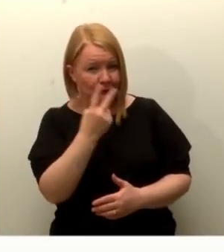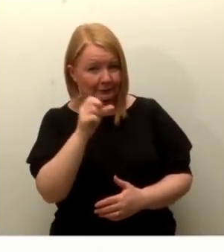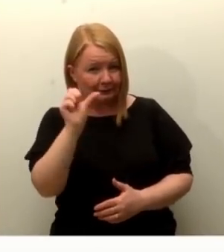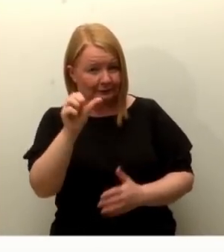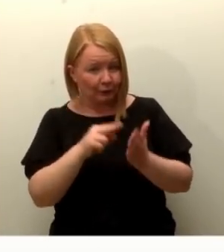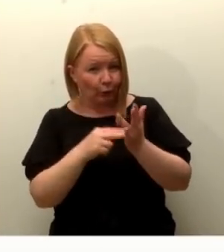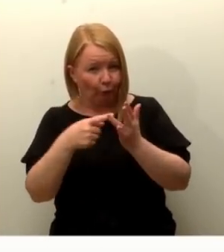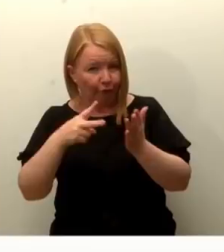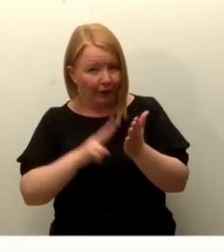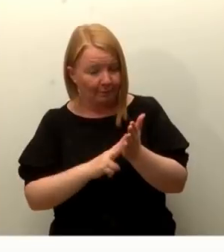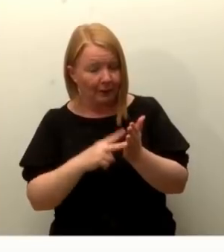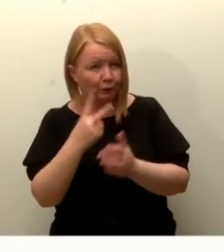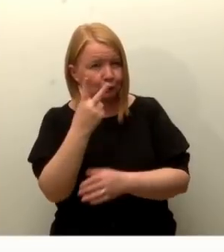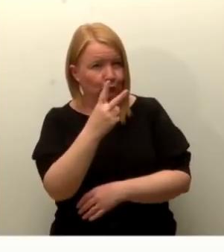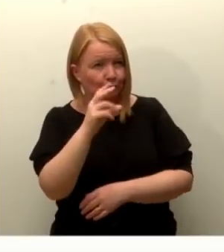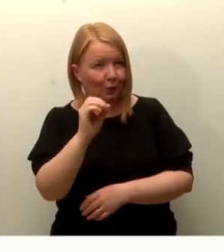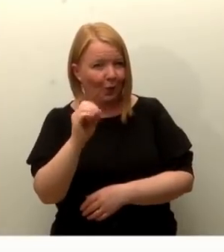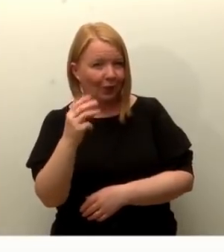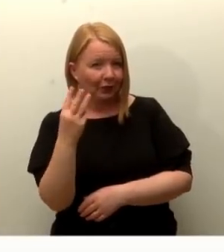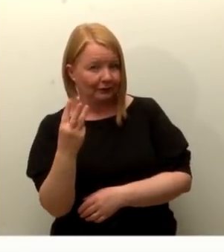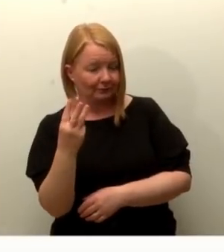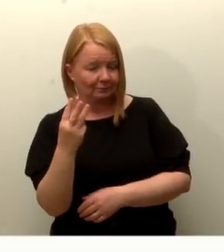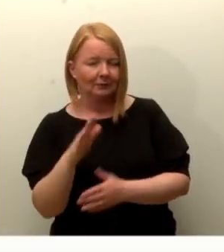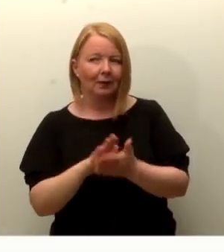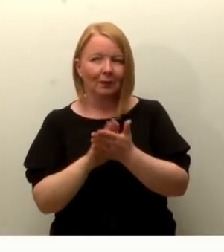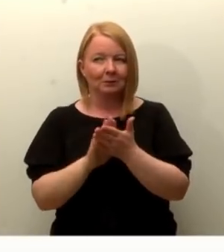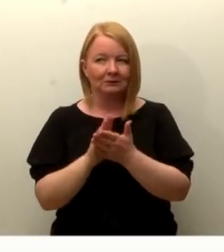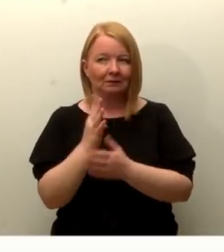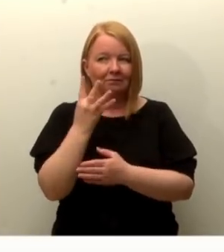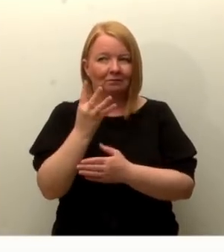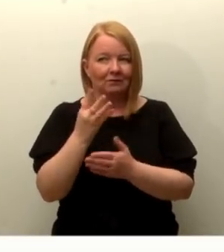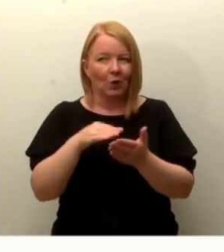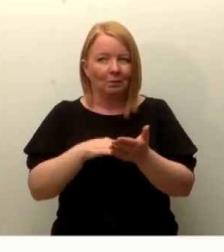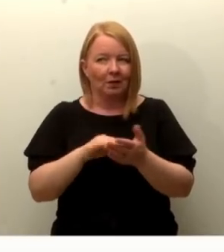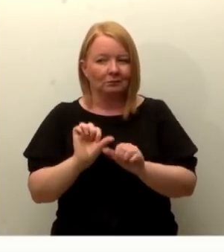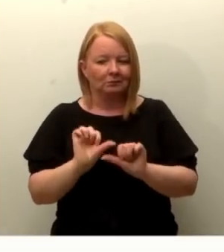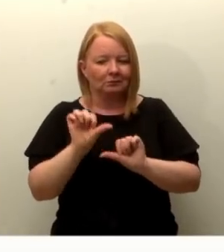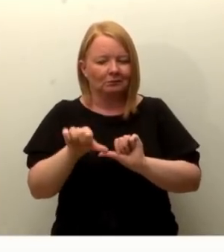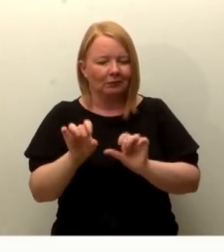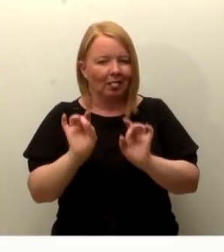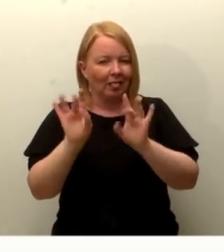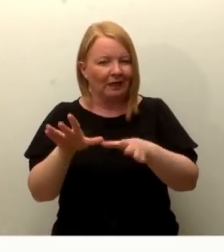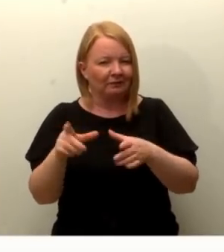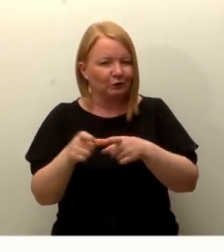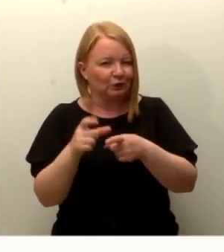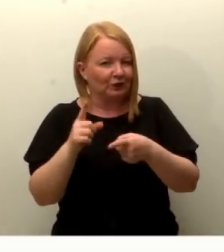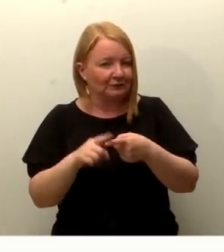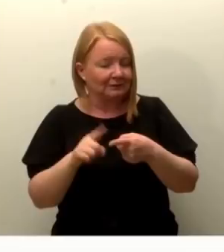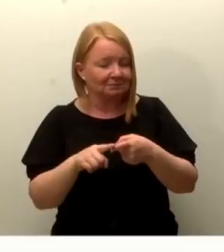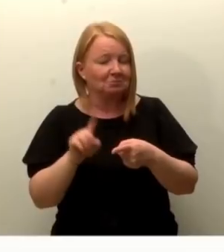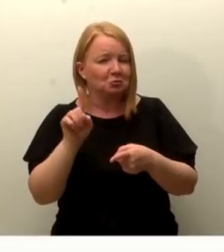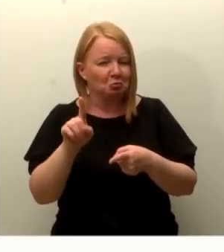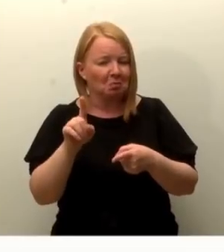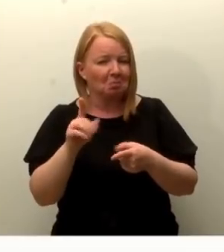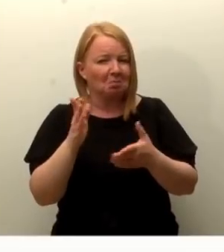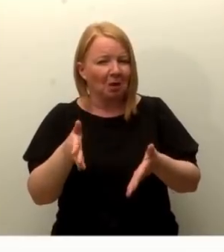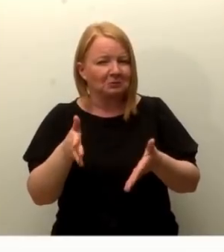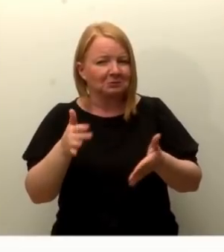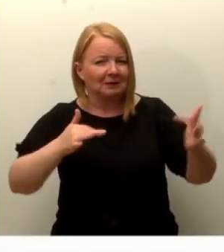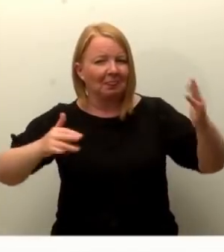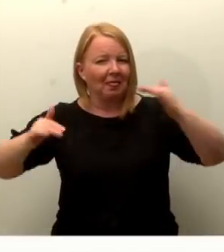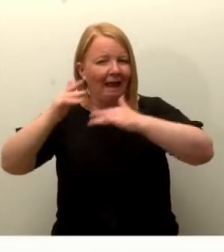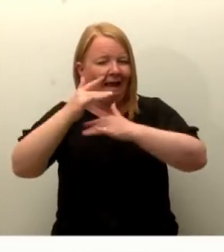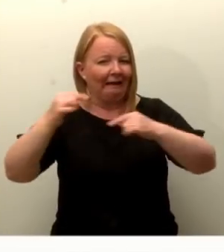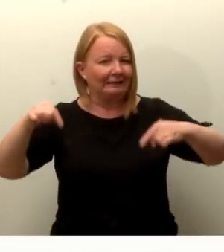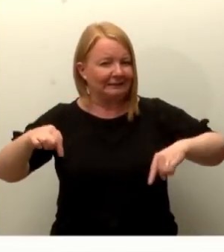November 2003, only 4 months after they left Dundee. The air in Dundee is certainly